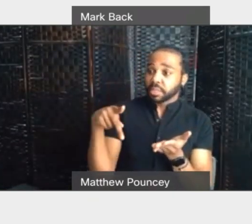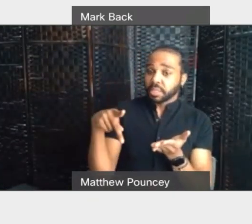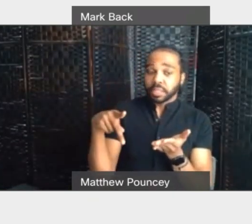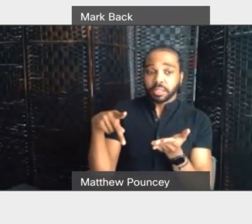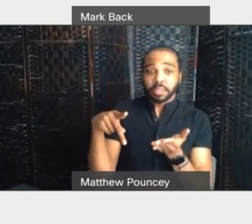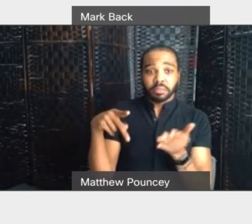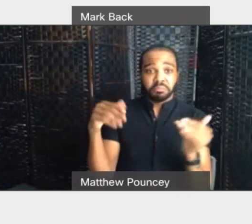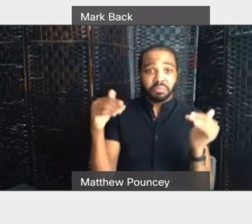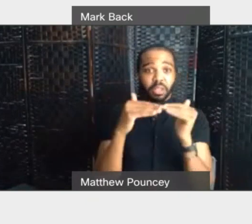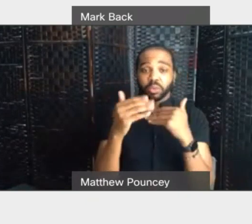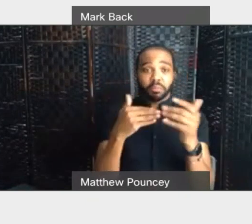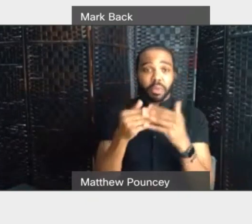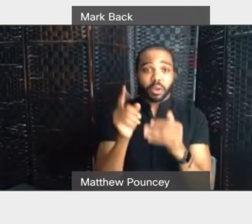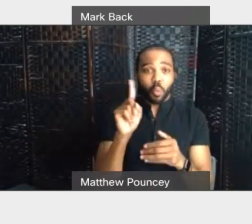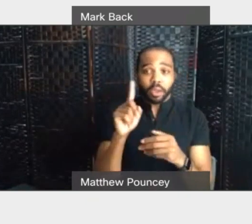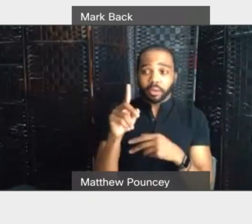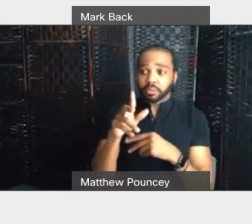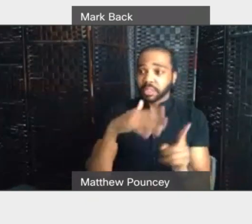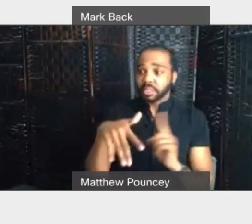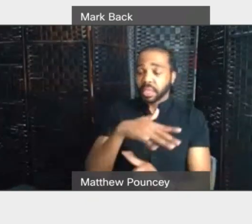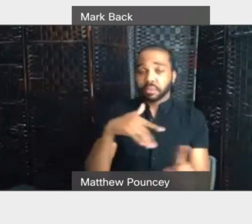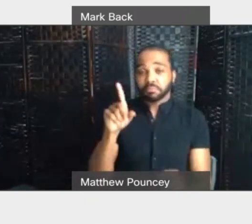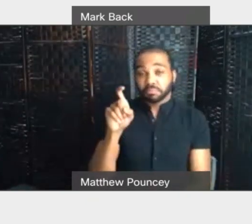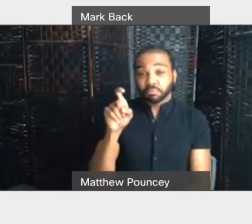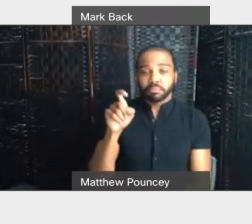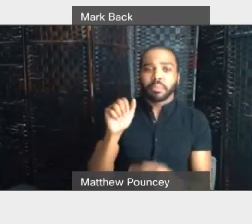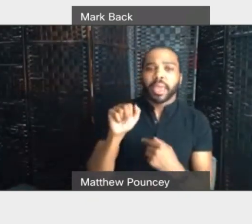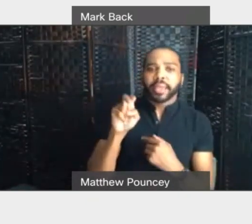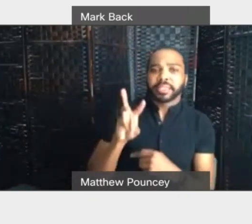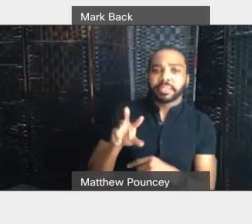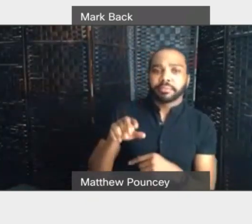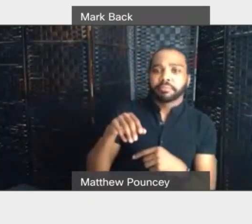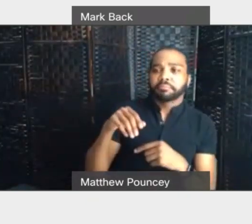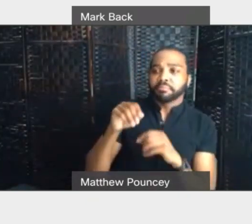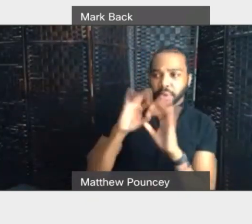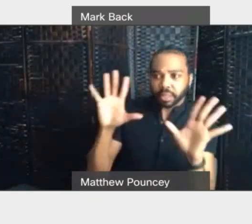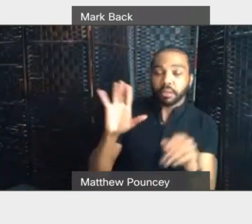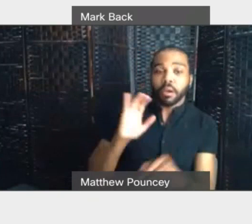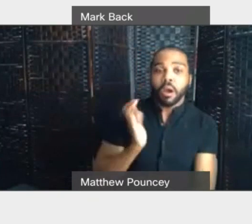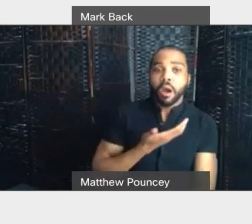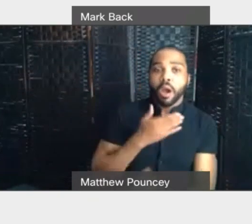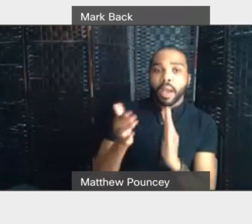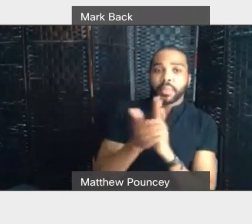So just to be clear, in our Appendix K, our rates were